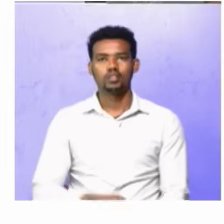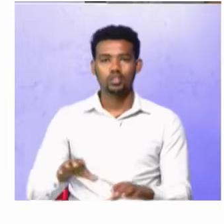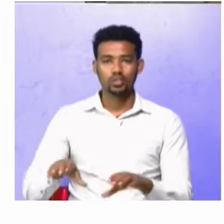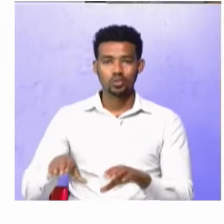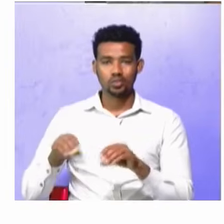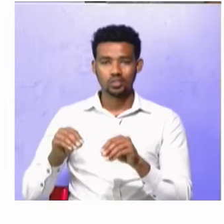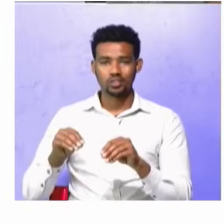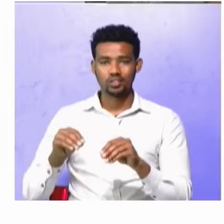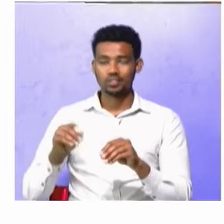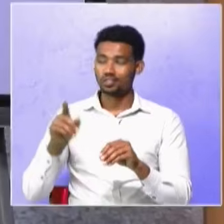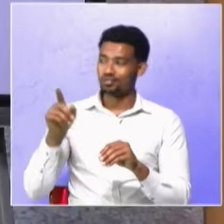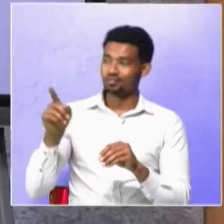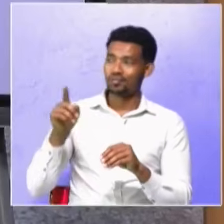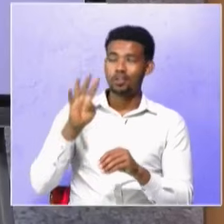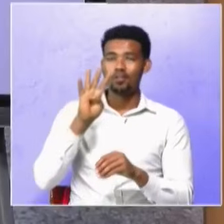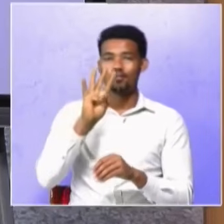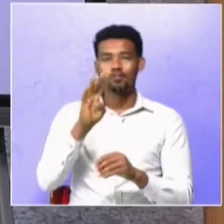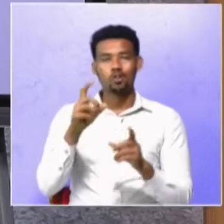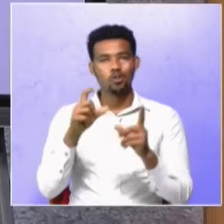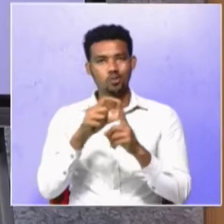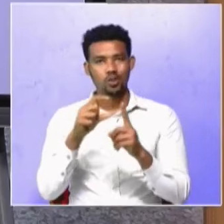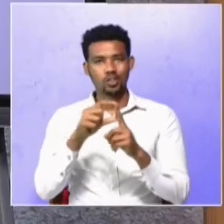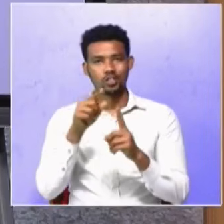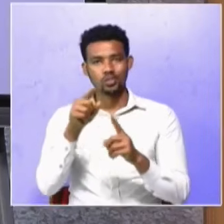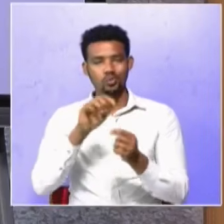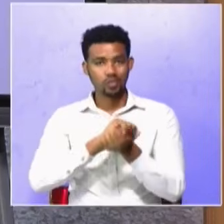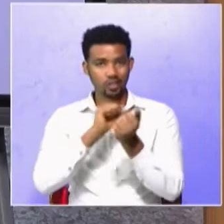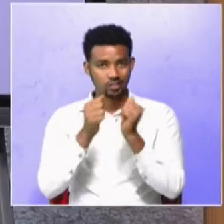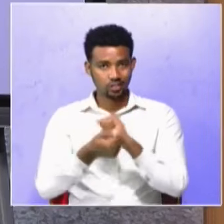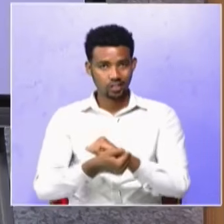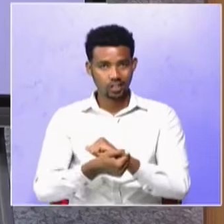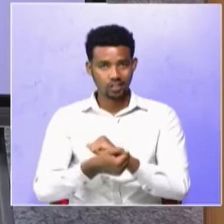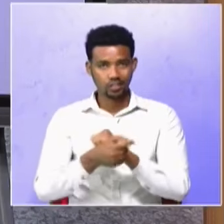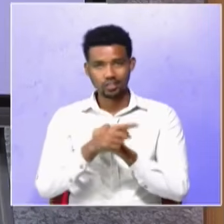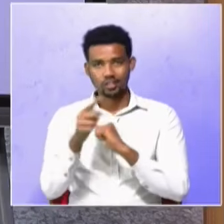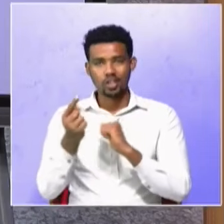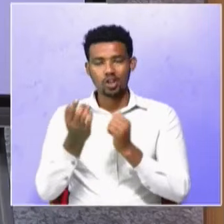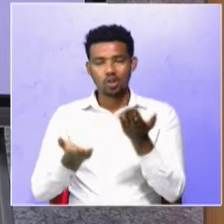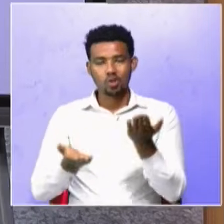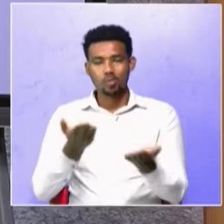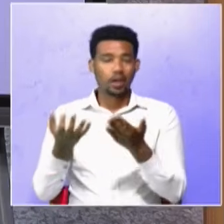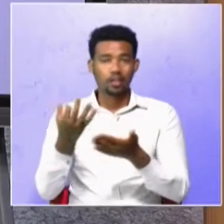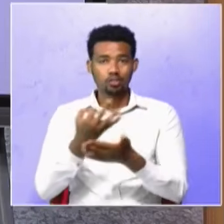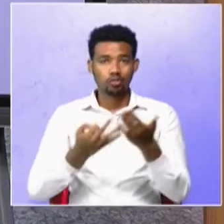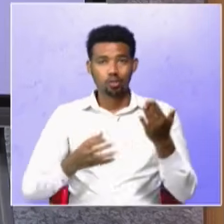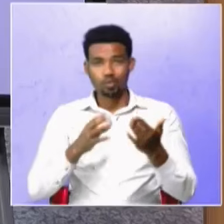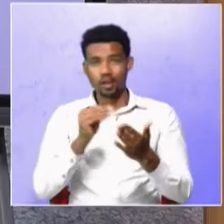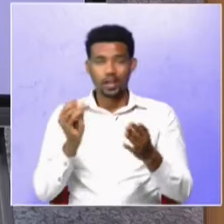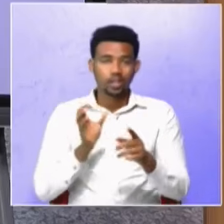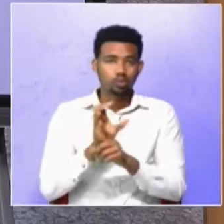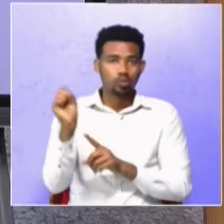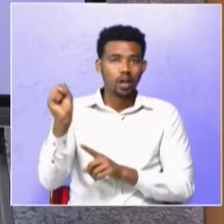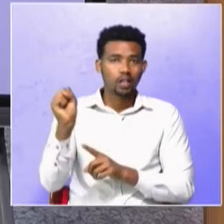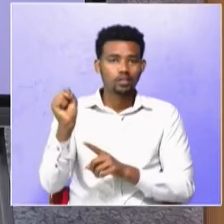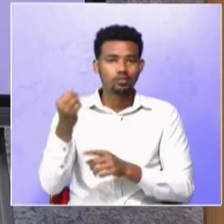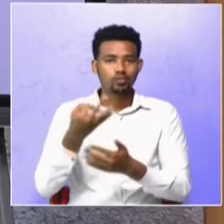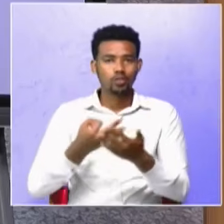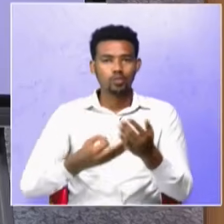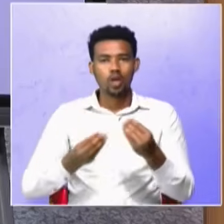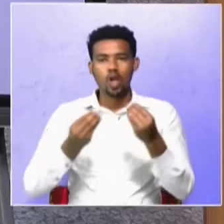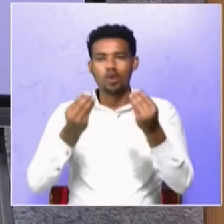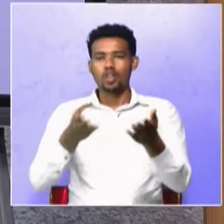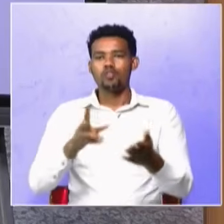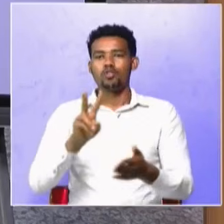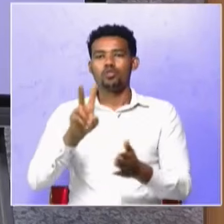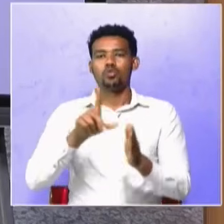Students, here are 4 words you can change with their comparative form and superlative form. I'll give you 2